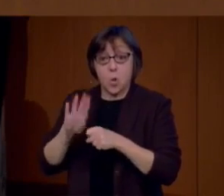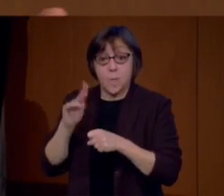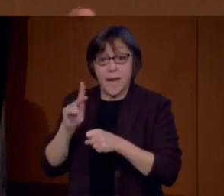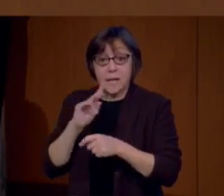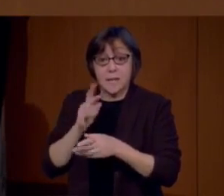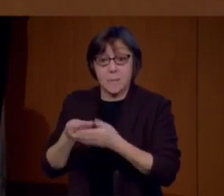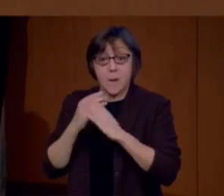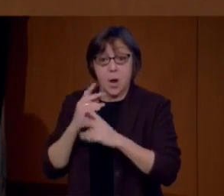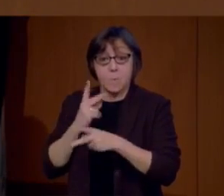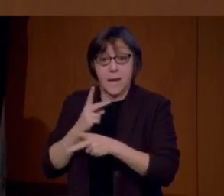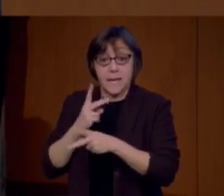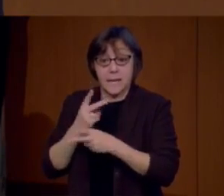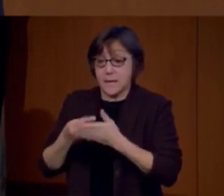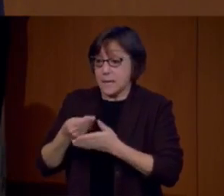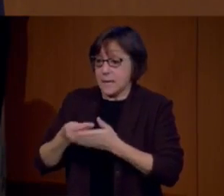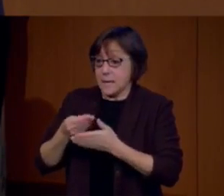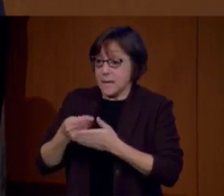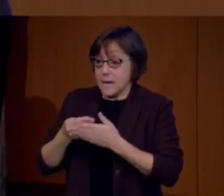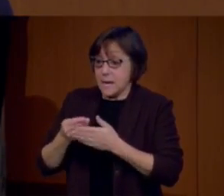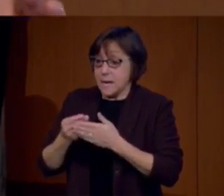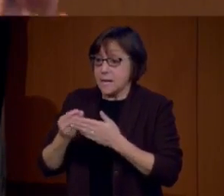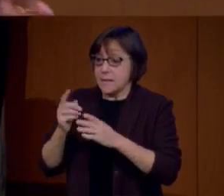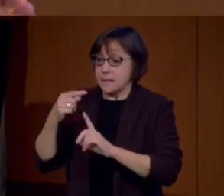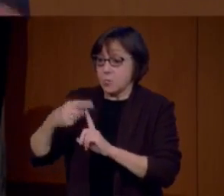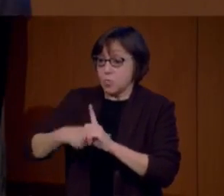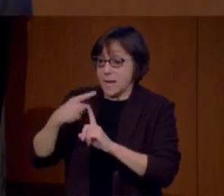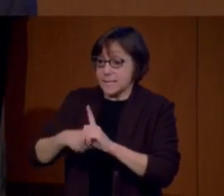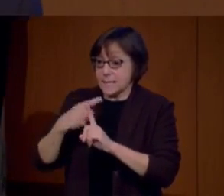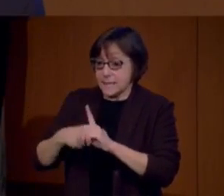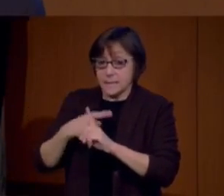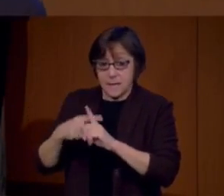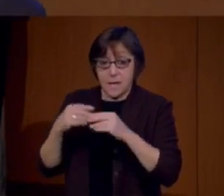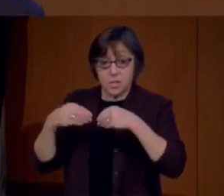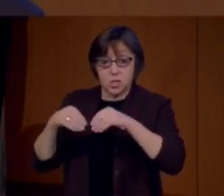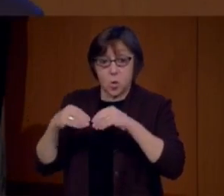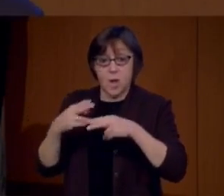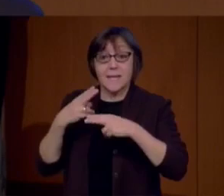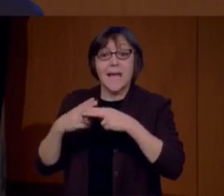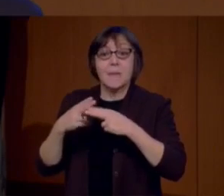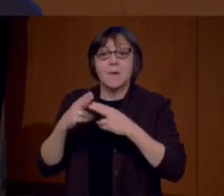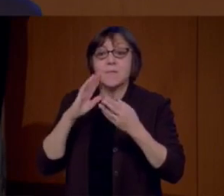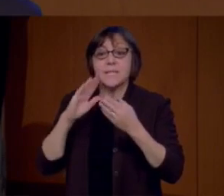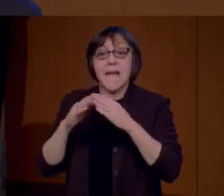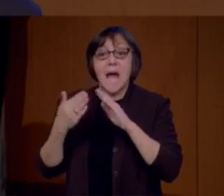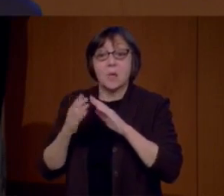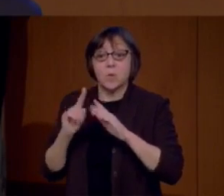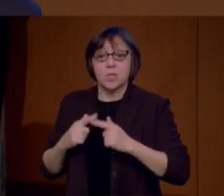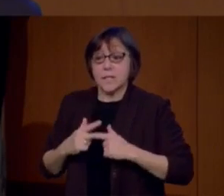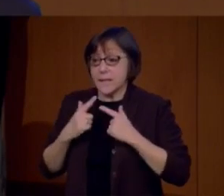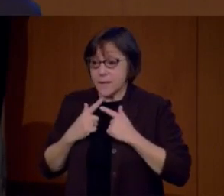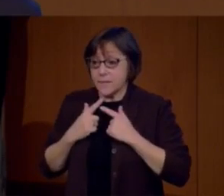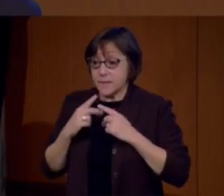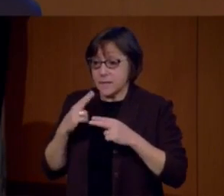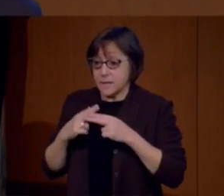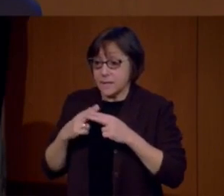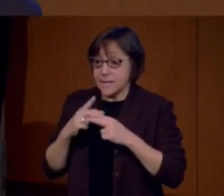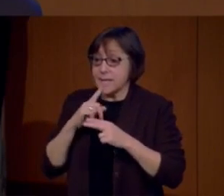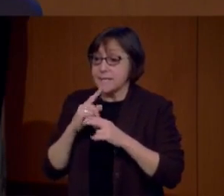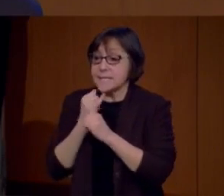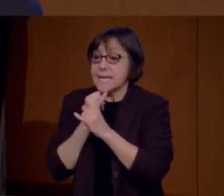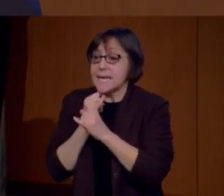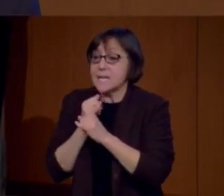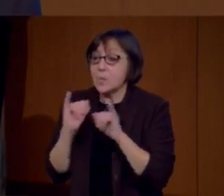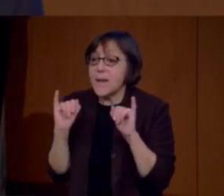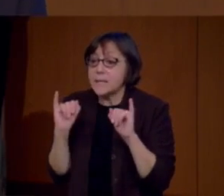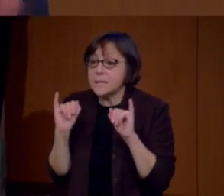a storefront, vacant, on Main Street. Now get this, the name of the town that she lives in is Independence,